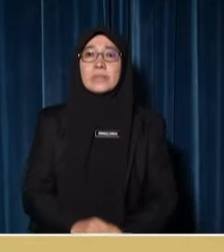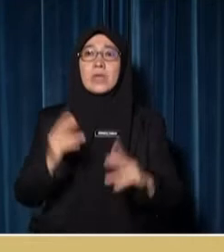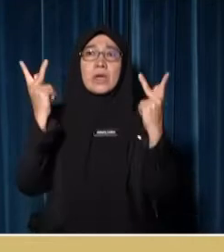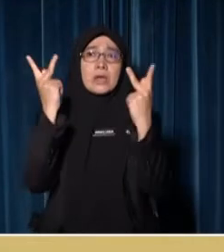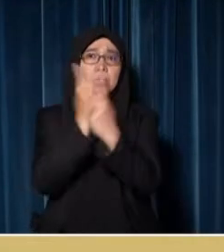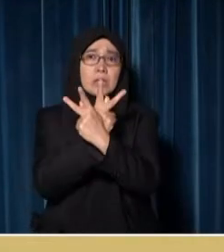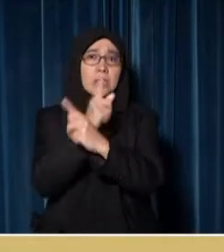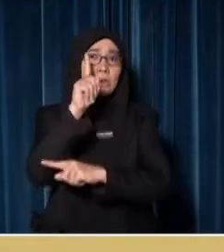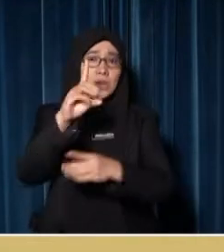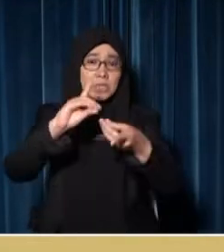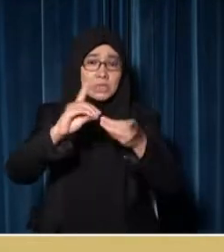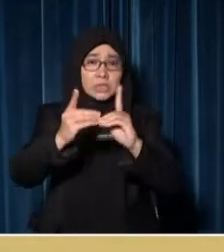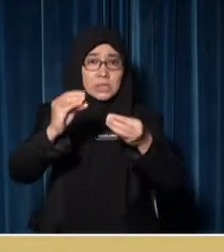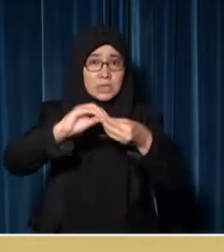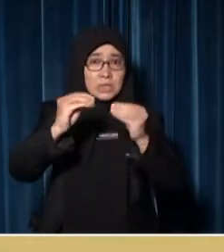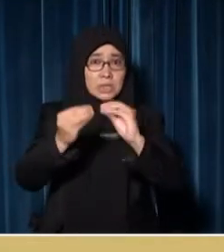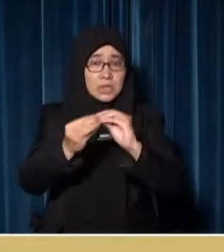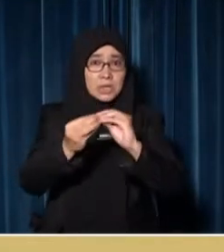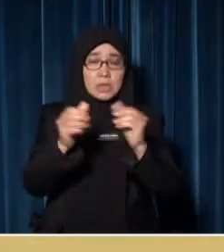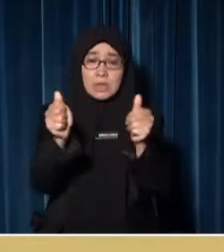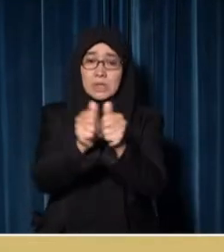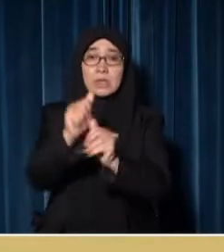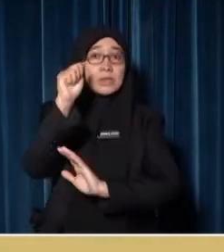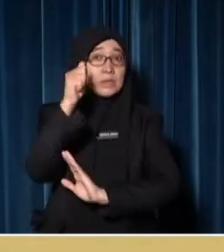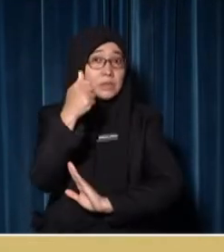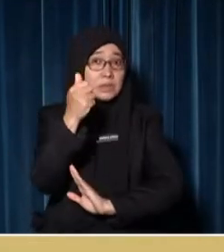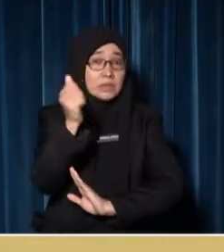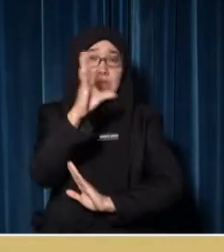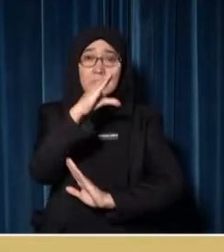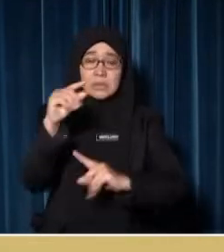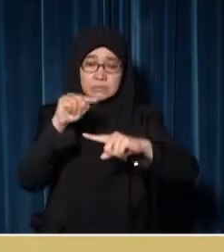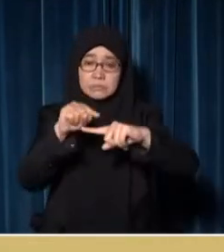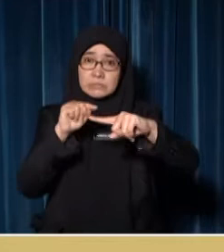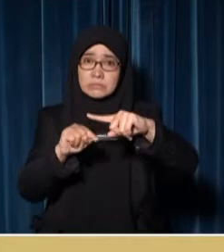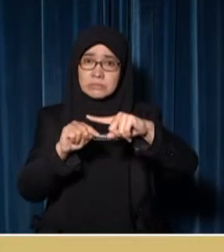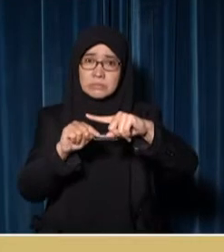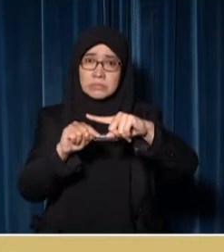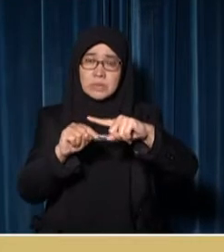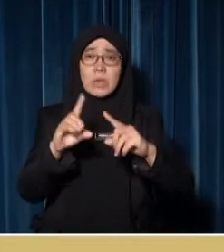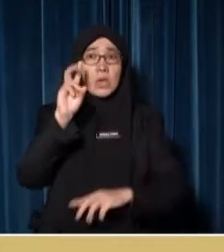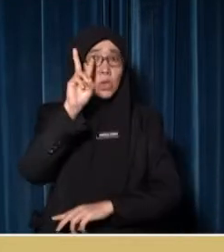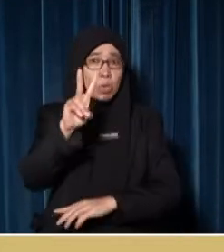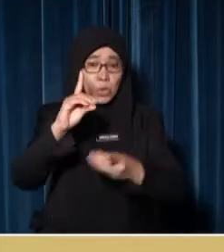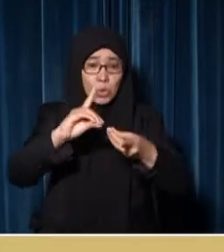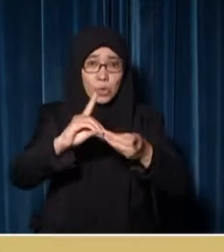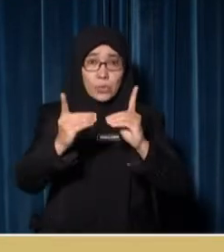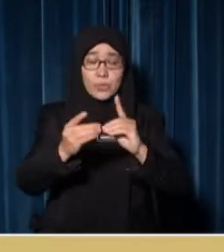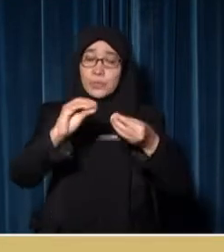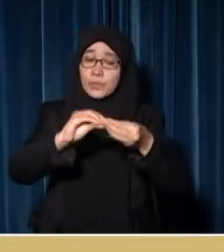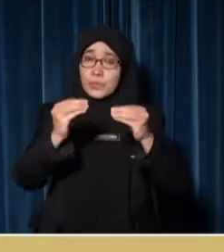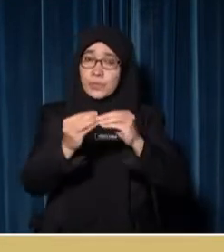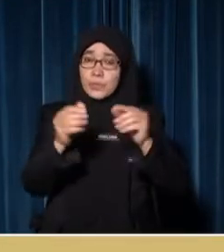multiply one-digit numbers with 10, and divide any two-digit numbers with